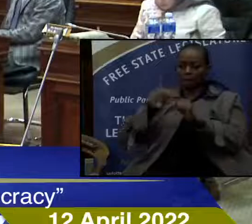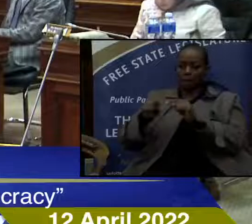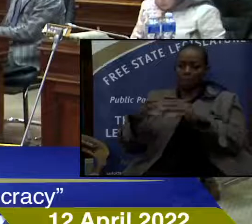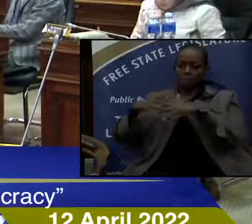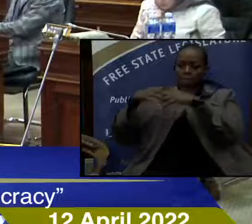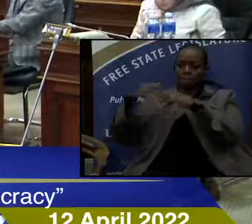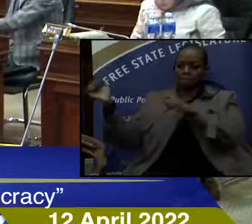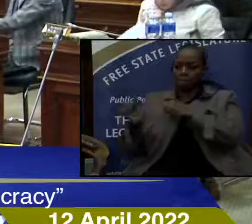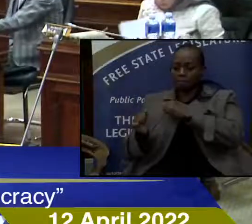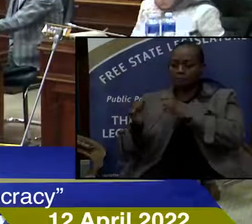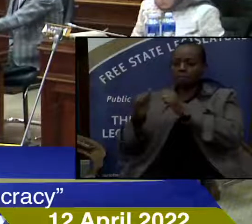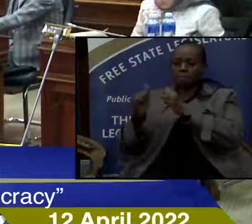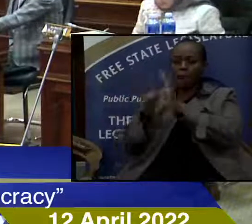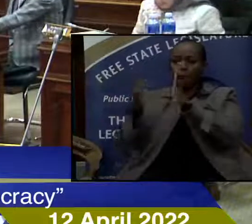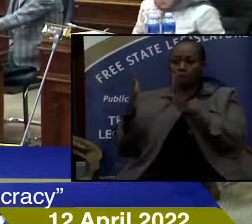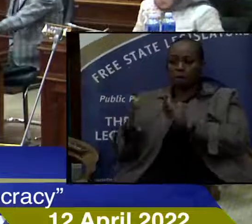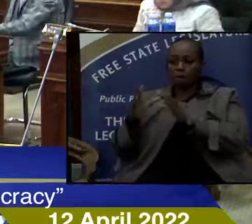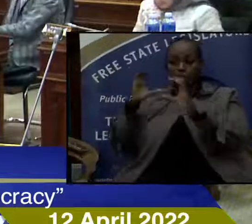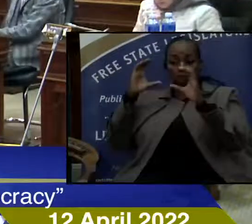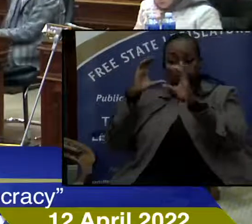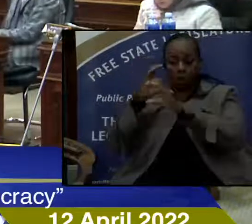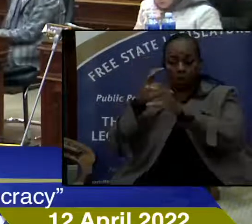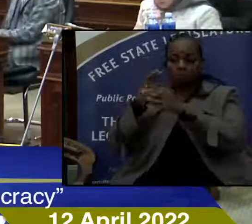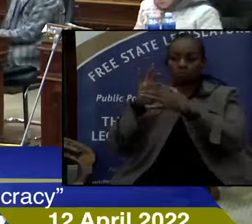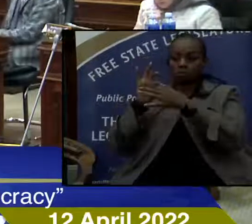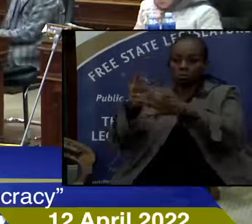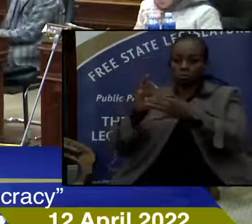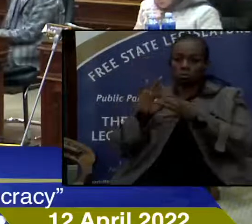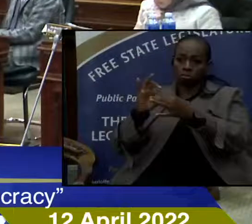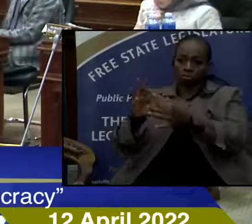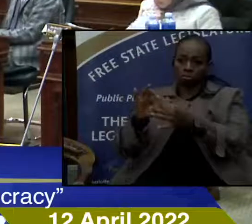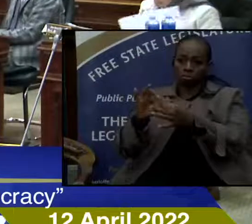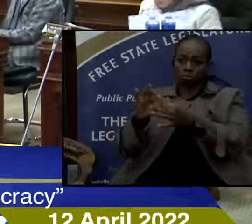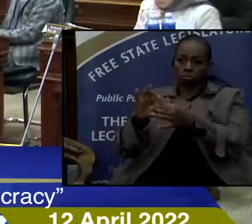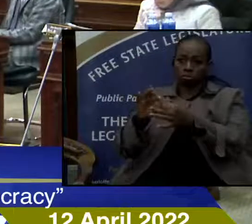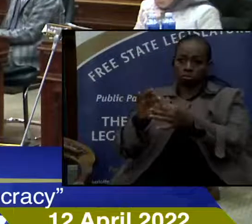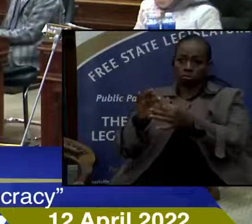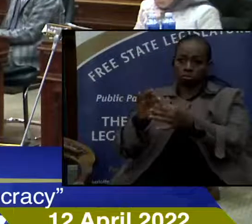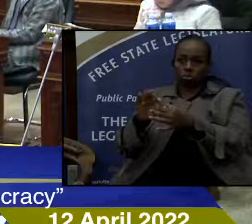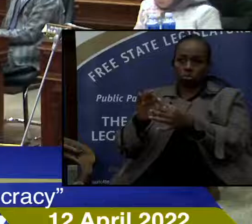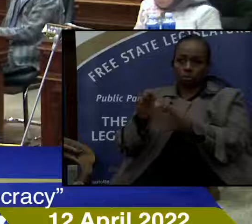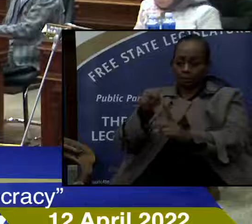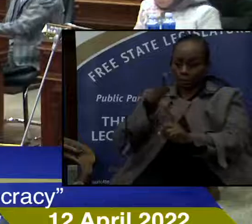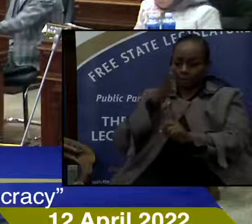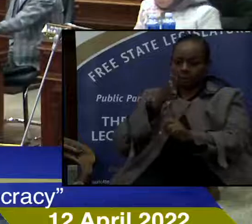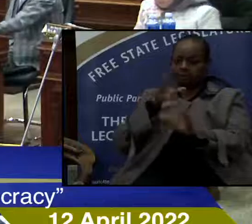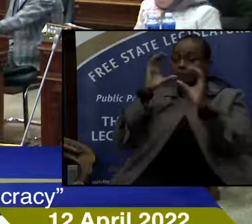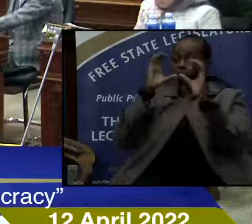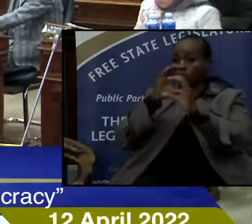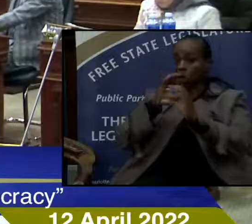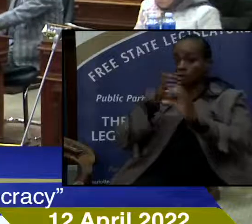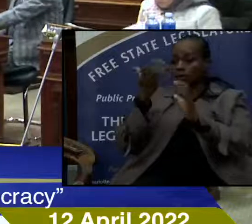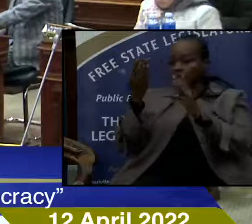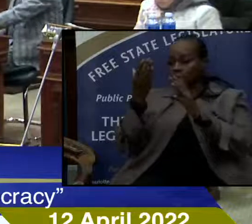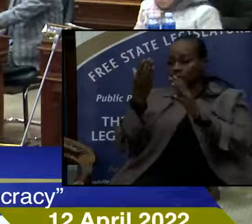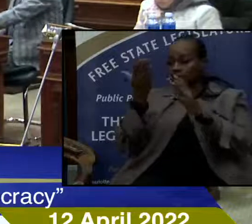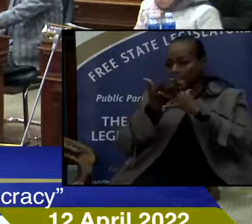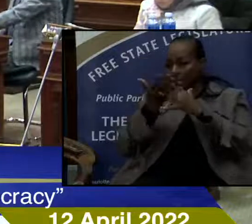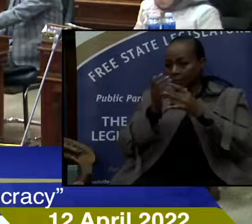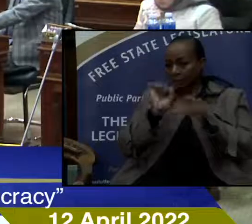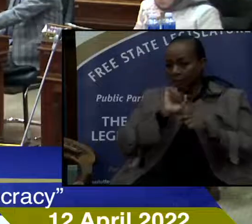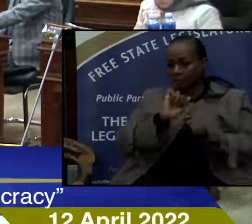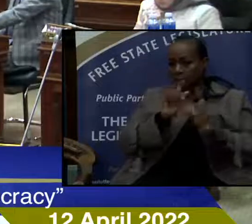rona di-officing ba tla sebetsa directly le lona ba tlo tseba hore ba le checkele di cases tsa lona. Re tla